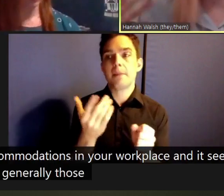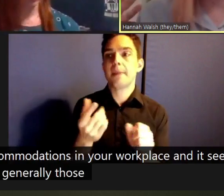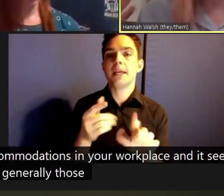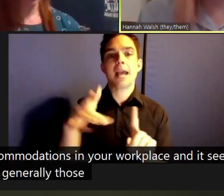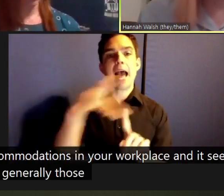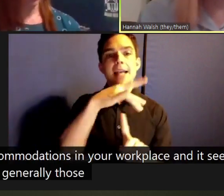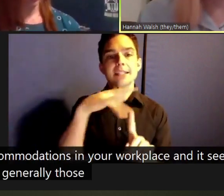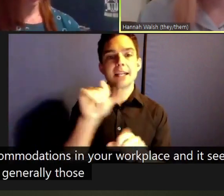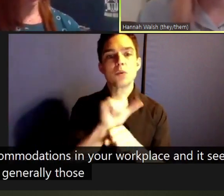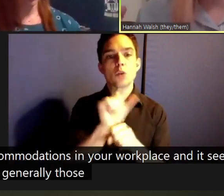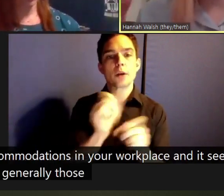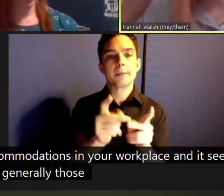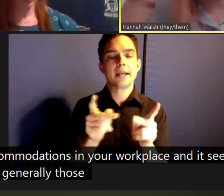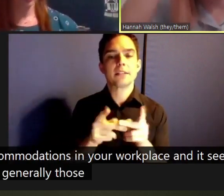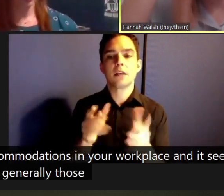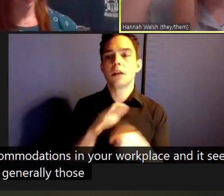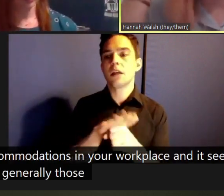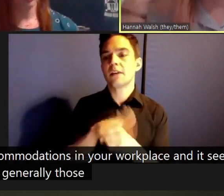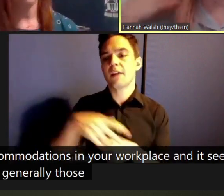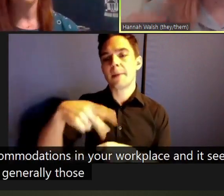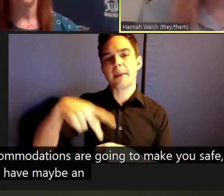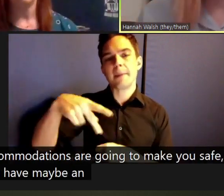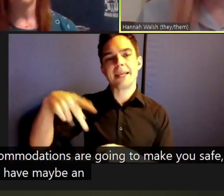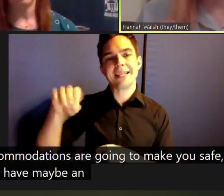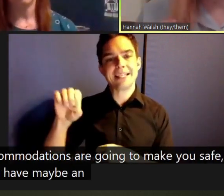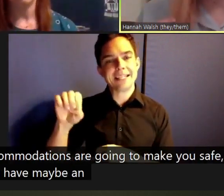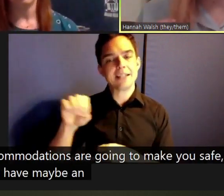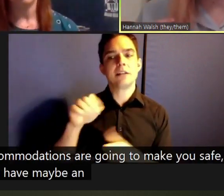have enough PPE that you are safe,